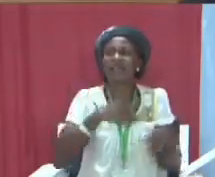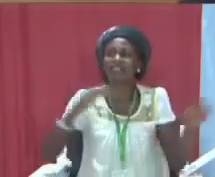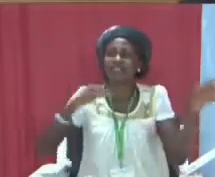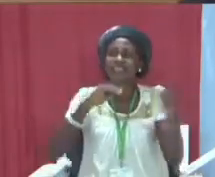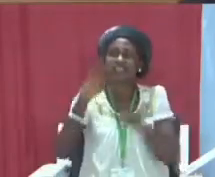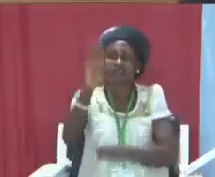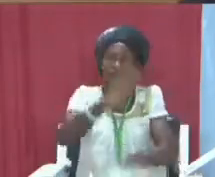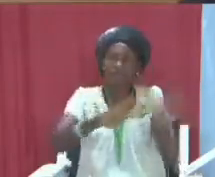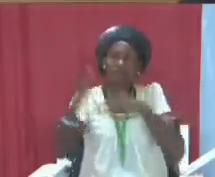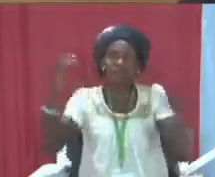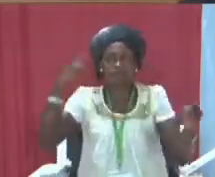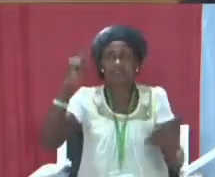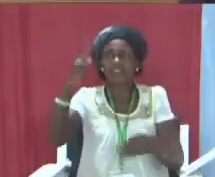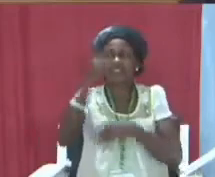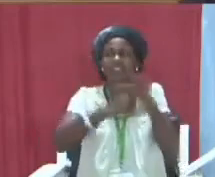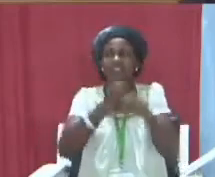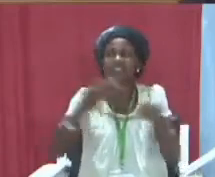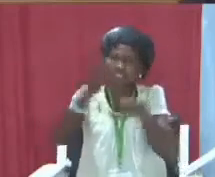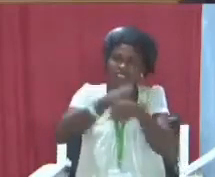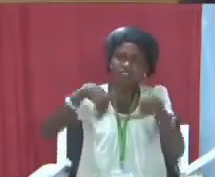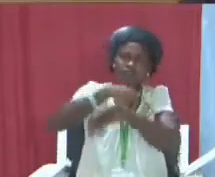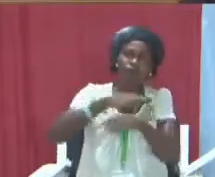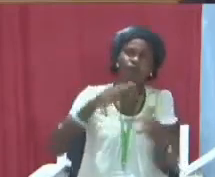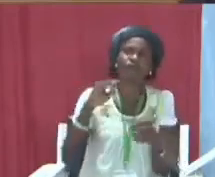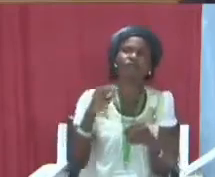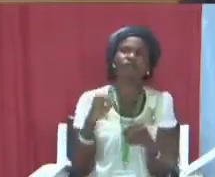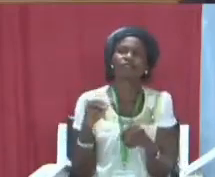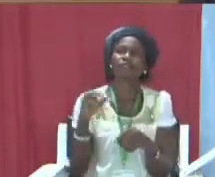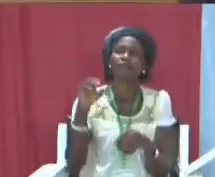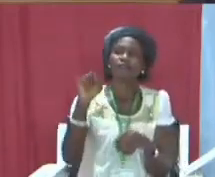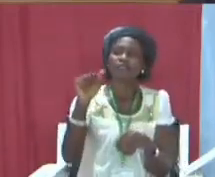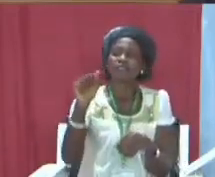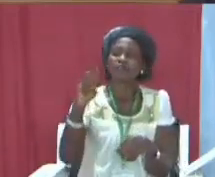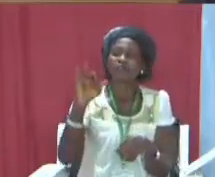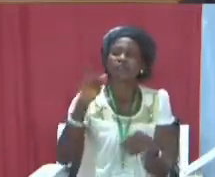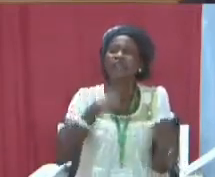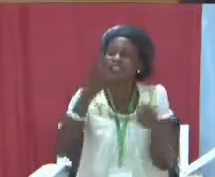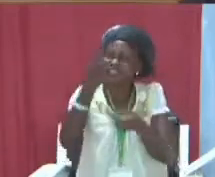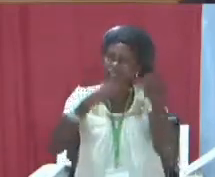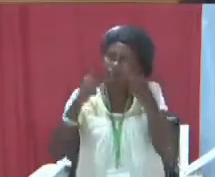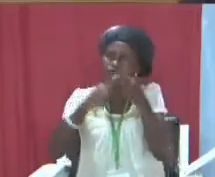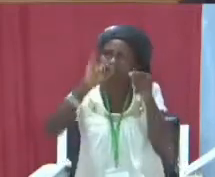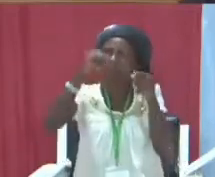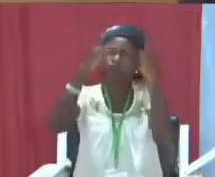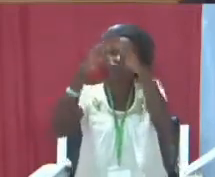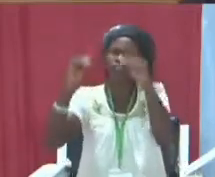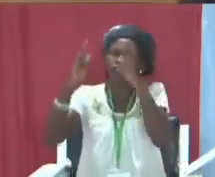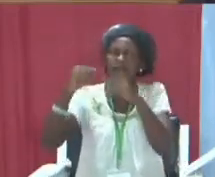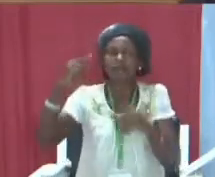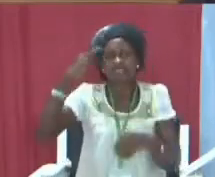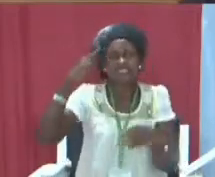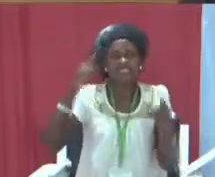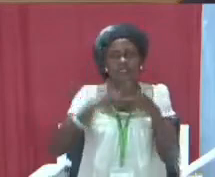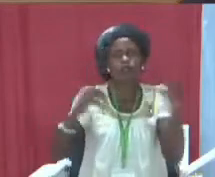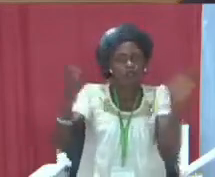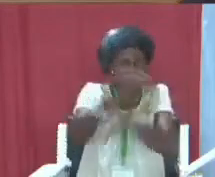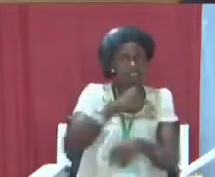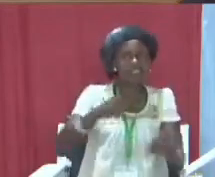Samaria. Now he came to Jerusalem, thinking to take it